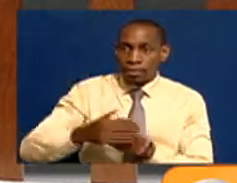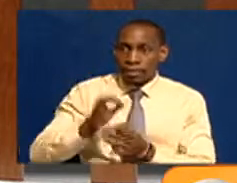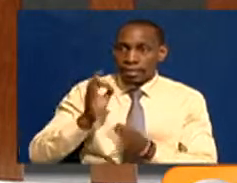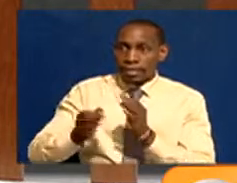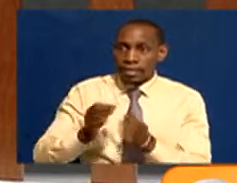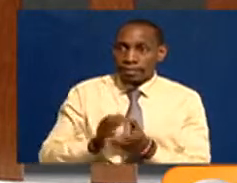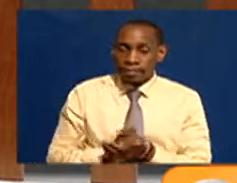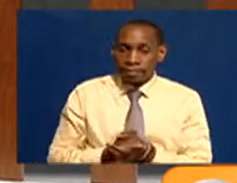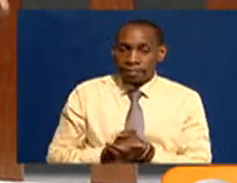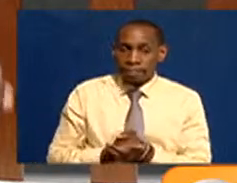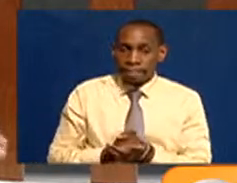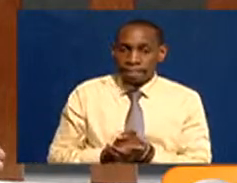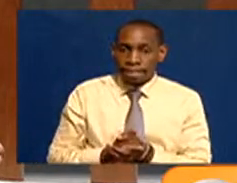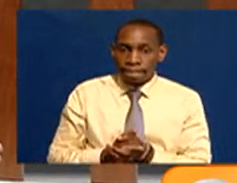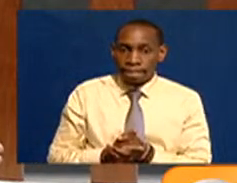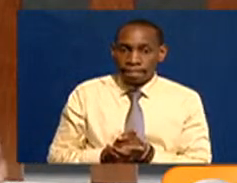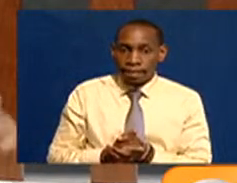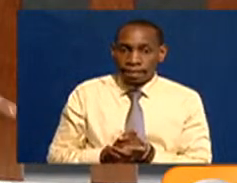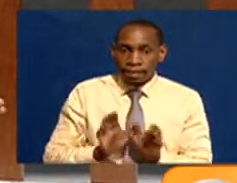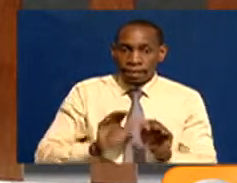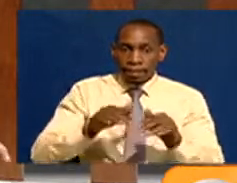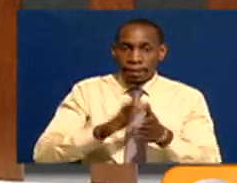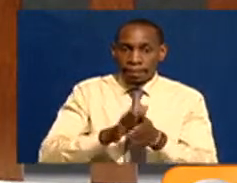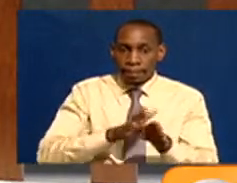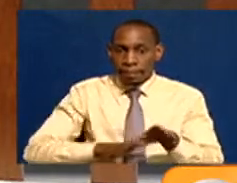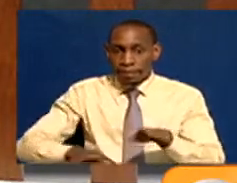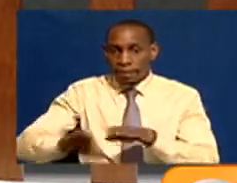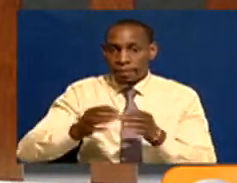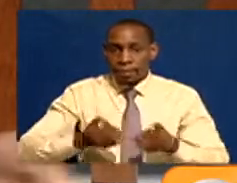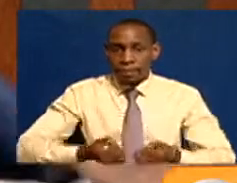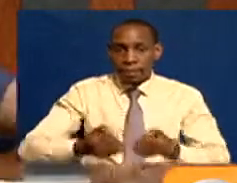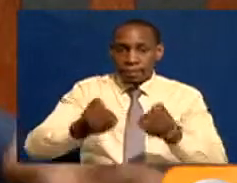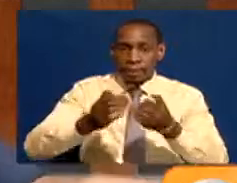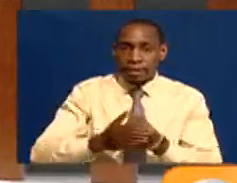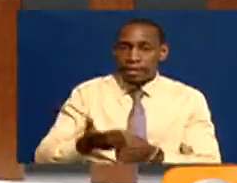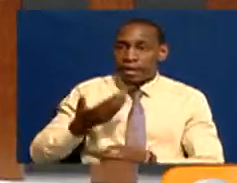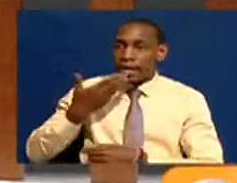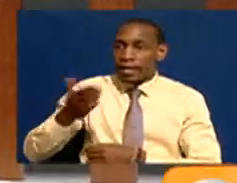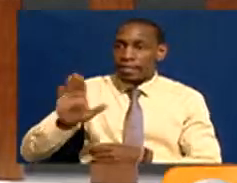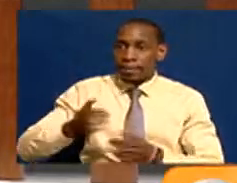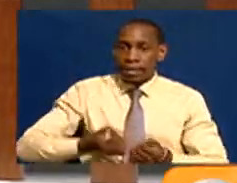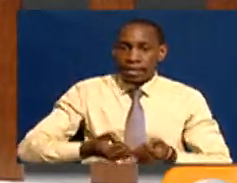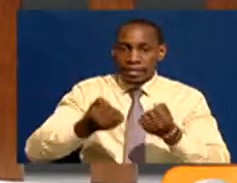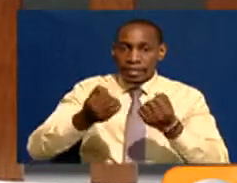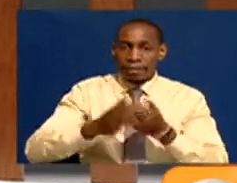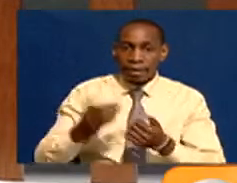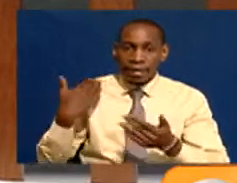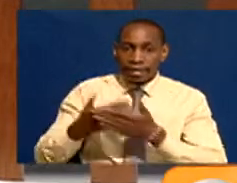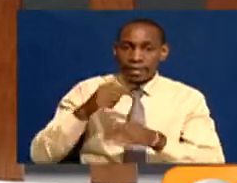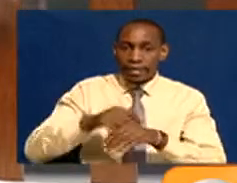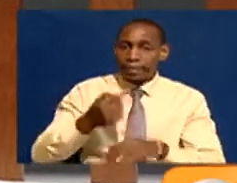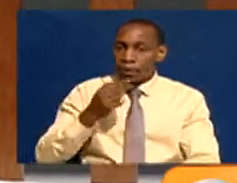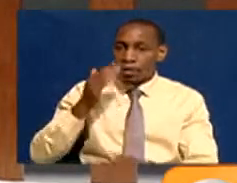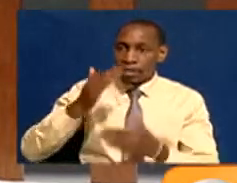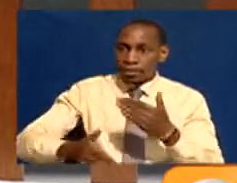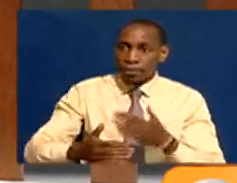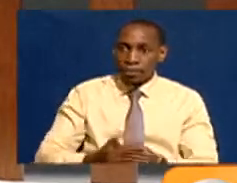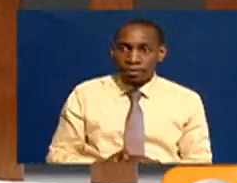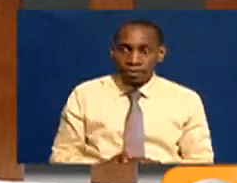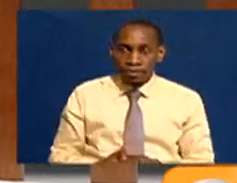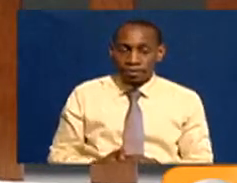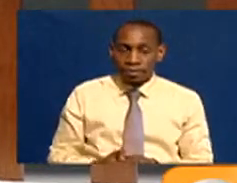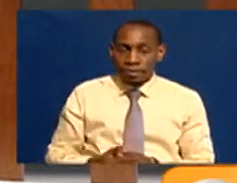should jump this bump or should I just drive? Yeah. And he told me, you guys drive until I tell you stop. Yeah. That's how we're going to